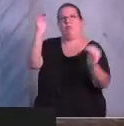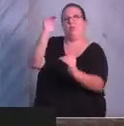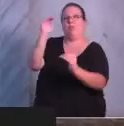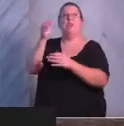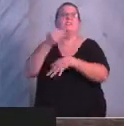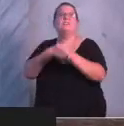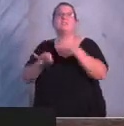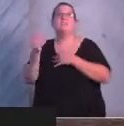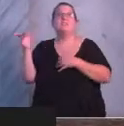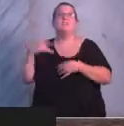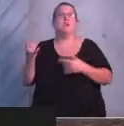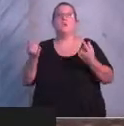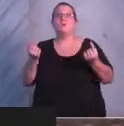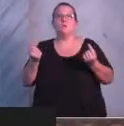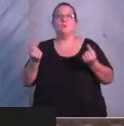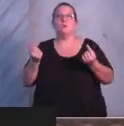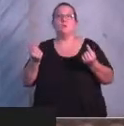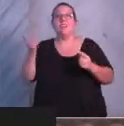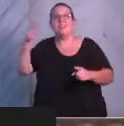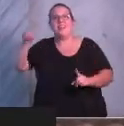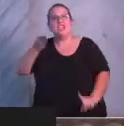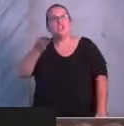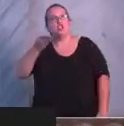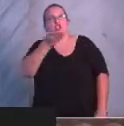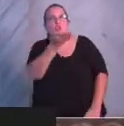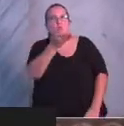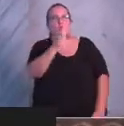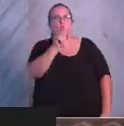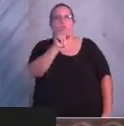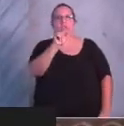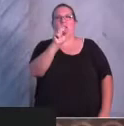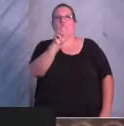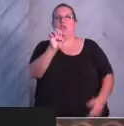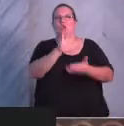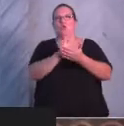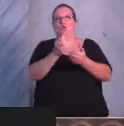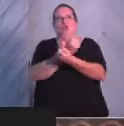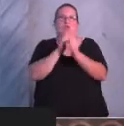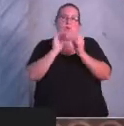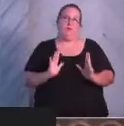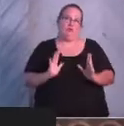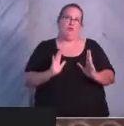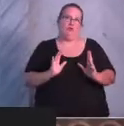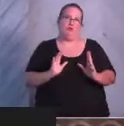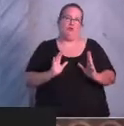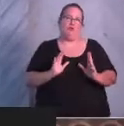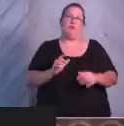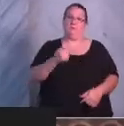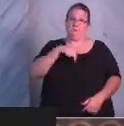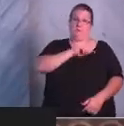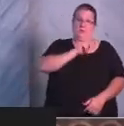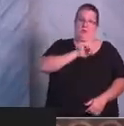do? They sue the St. Anne's School survivors. The NDP will